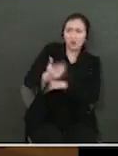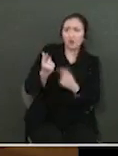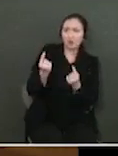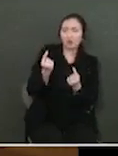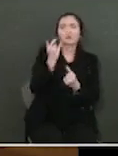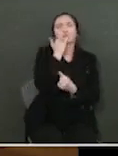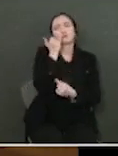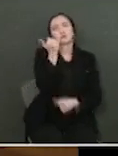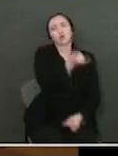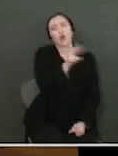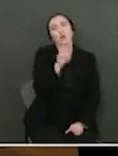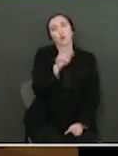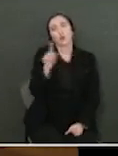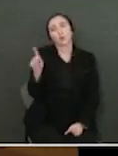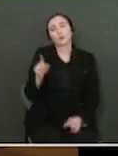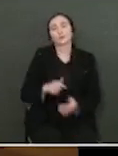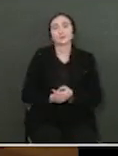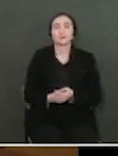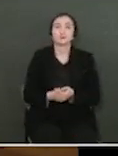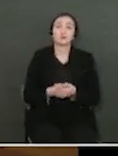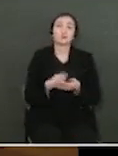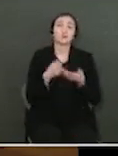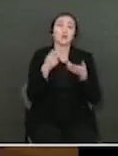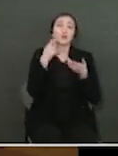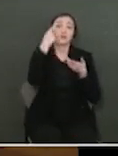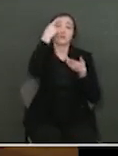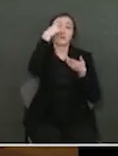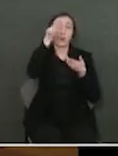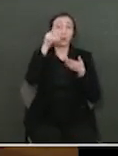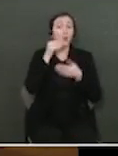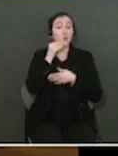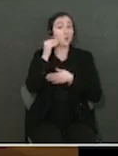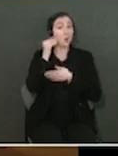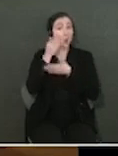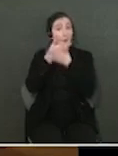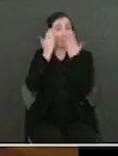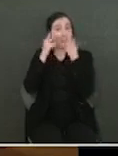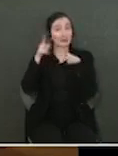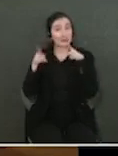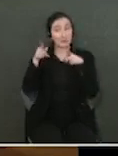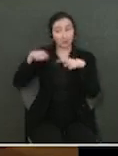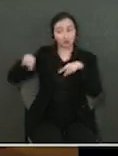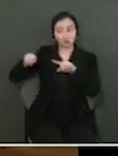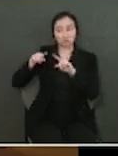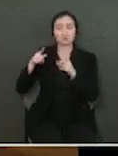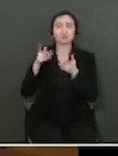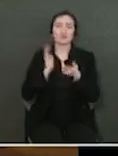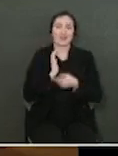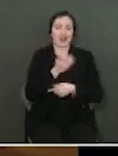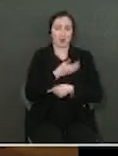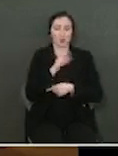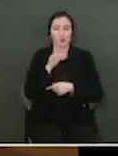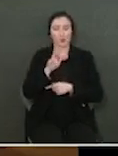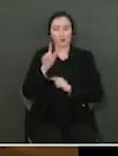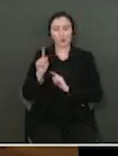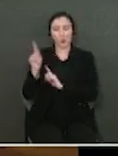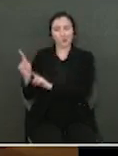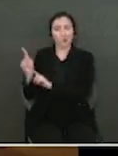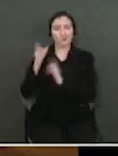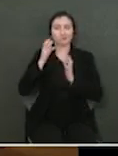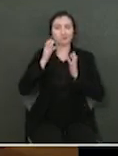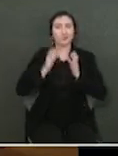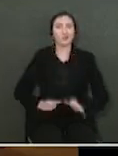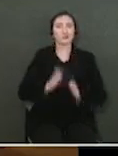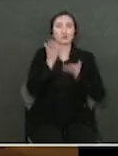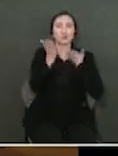sidewalks. In terms of homeless, we are extending our 311 customer service hours on Wednesday